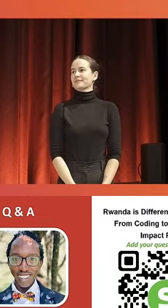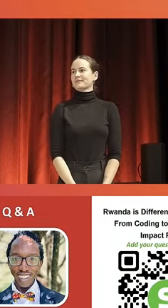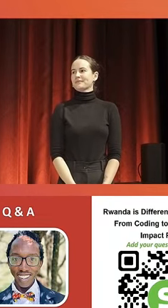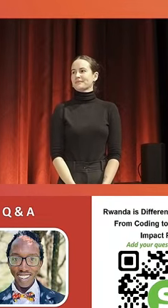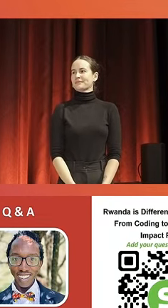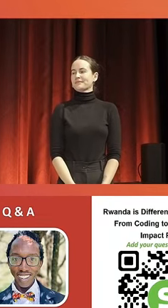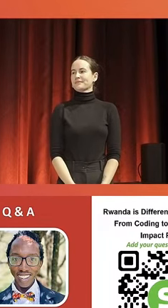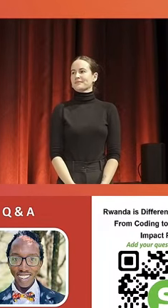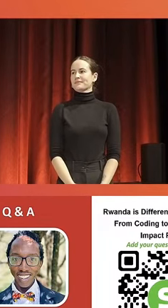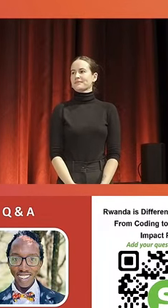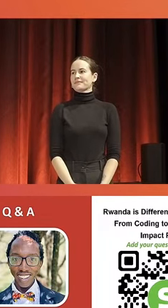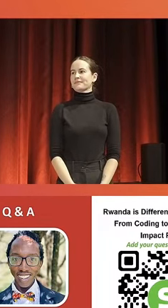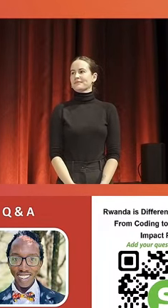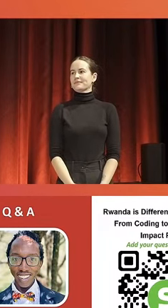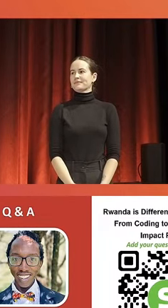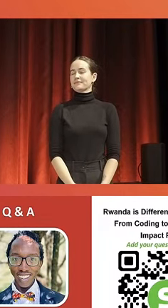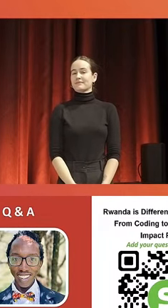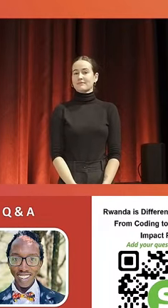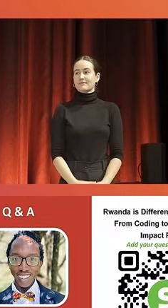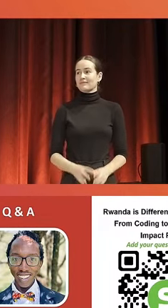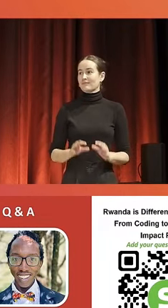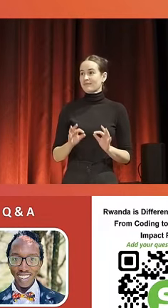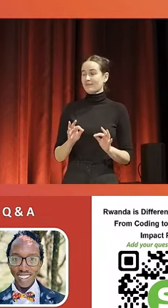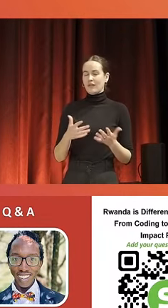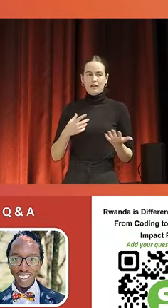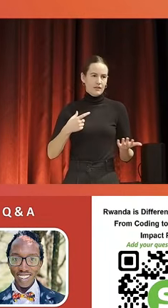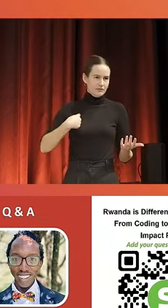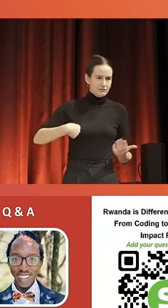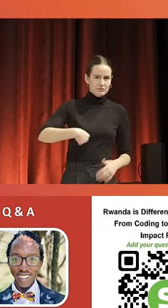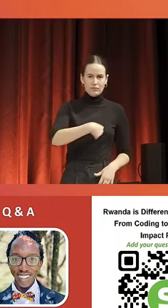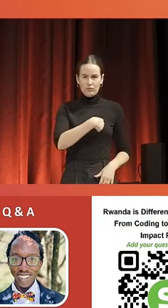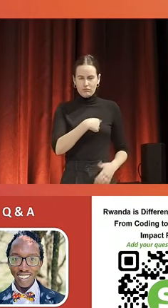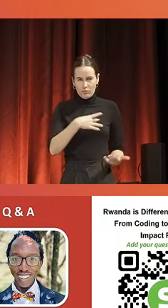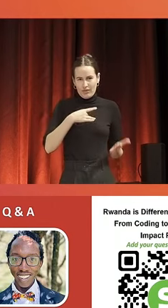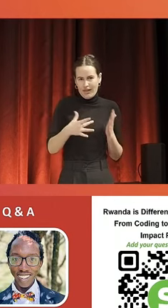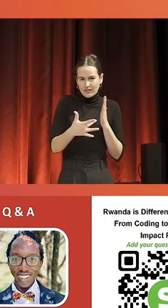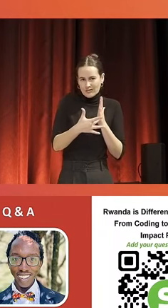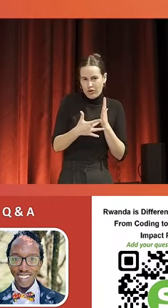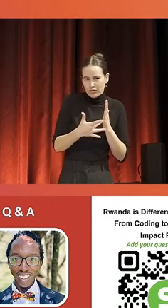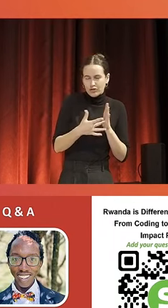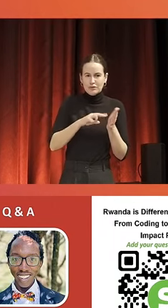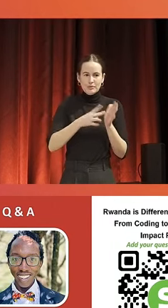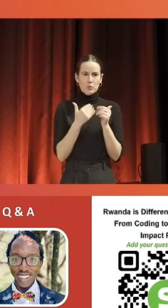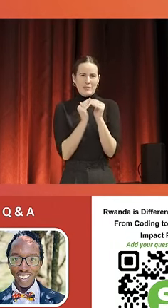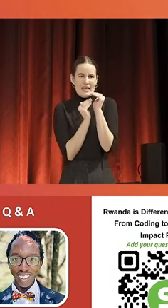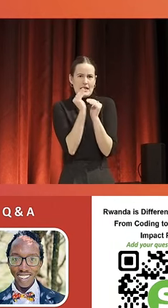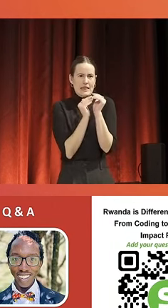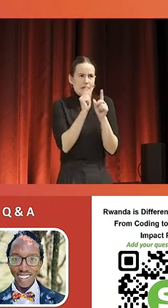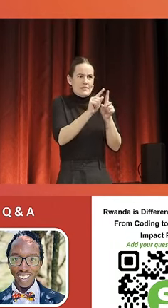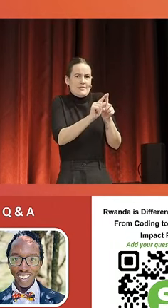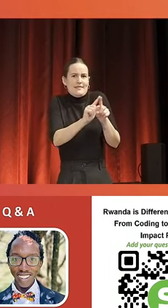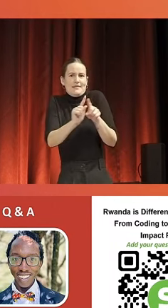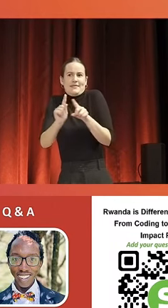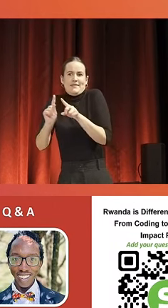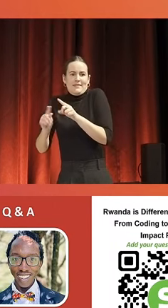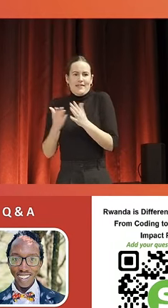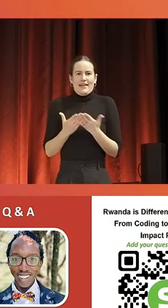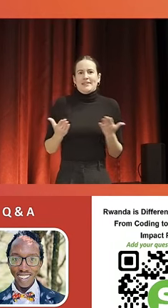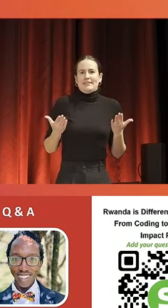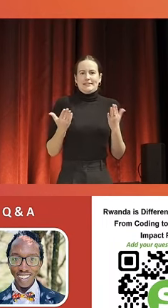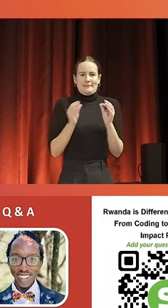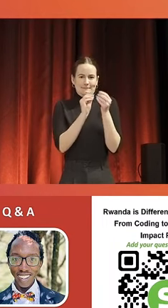So, as people interested in technology, we tend to want to build lots and lots and lots of things. And I think this is a wonderful